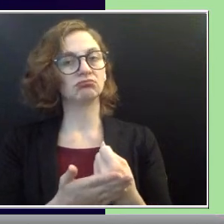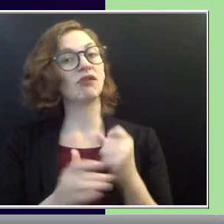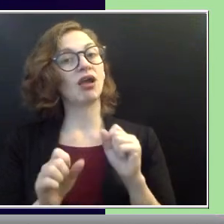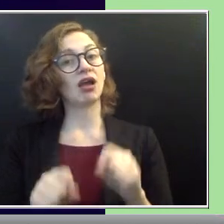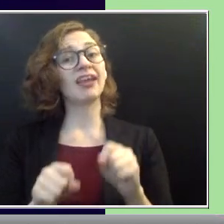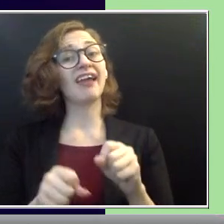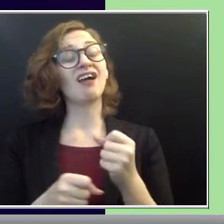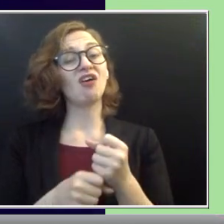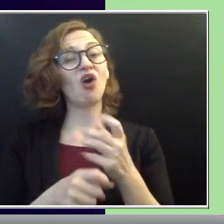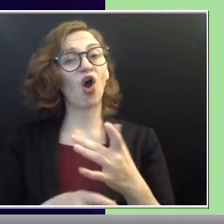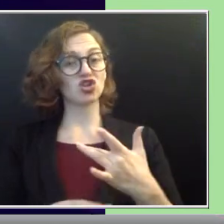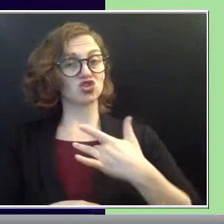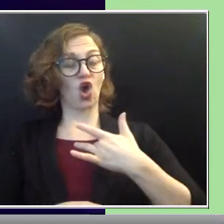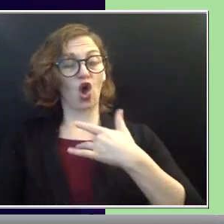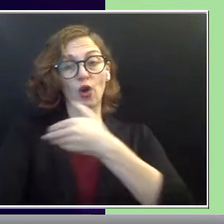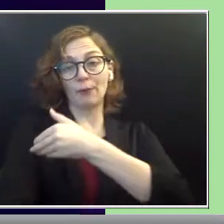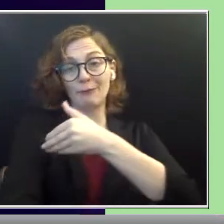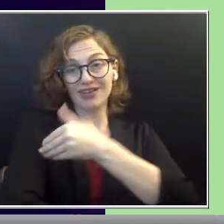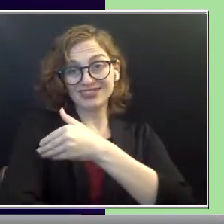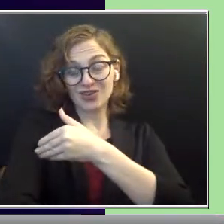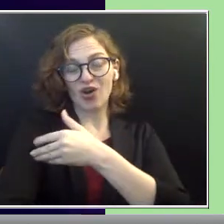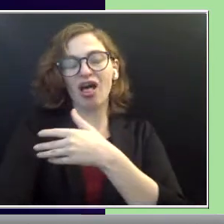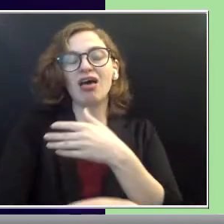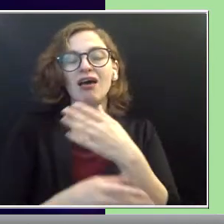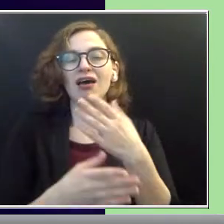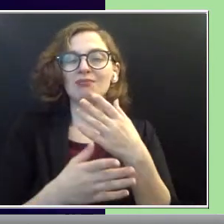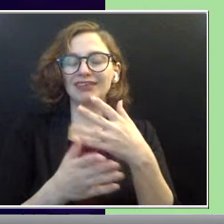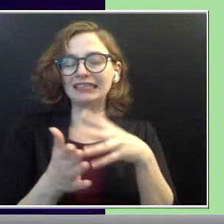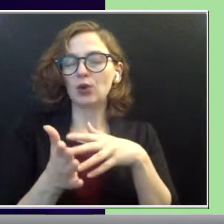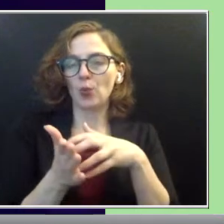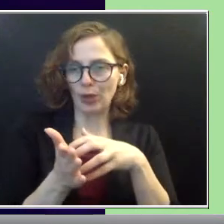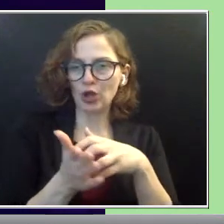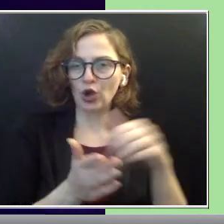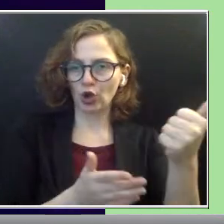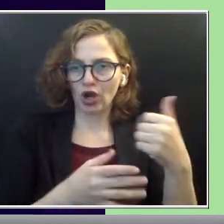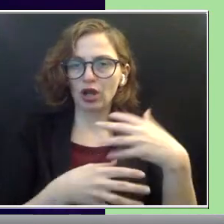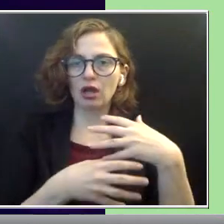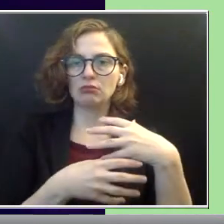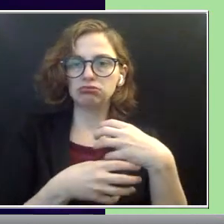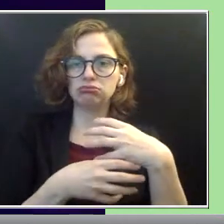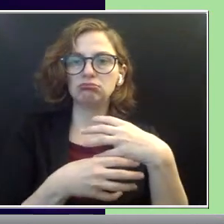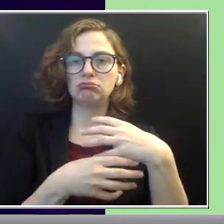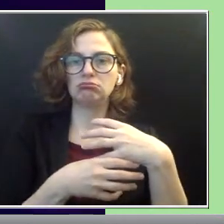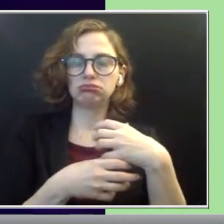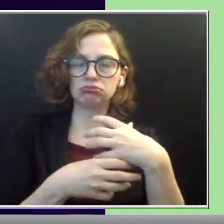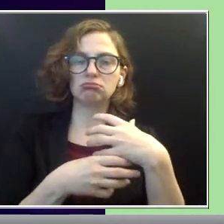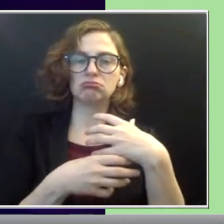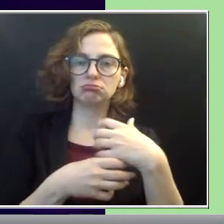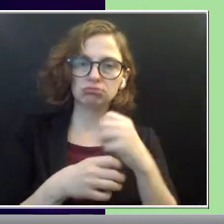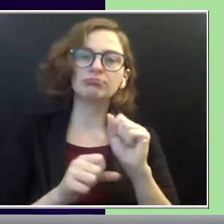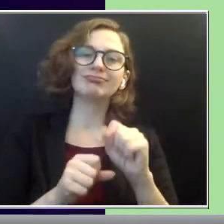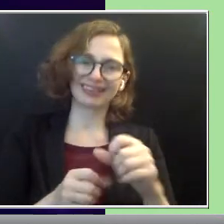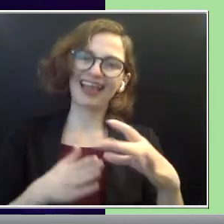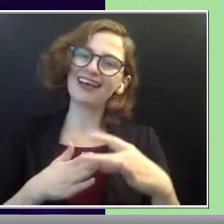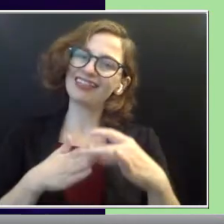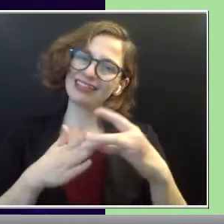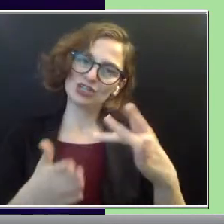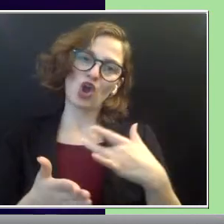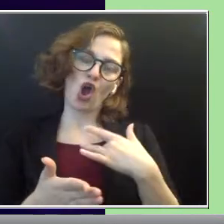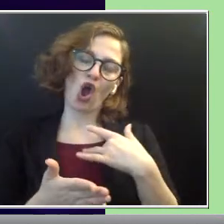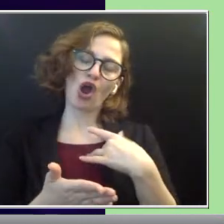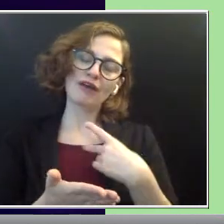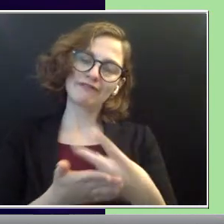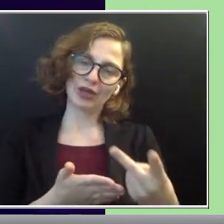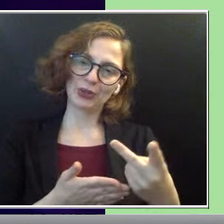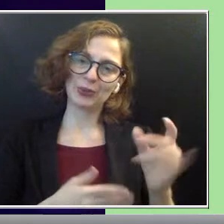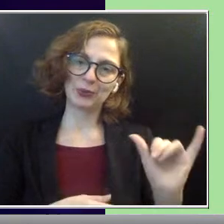less strongly to the point that it too can actually eventually cause the development of heart failure. One other thing that it can do that's sort of